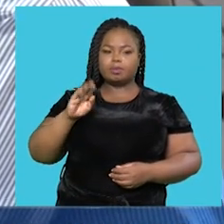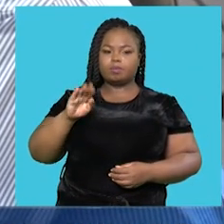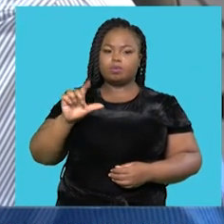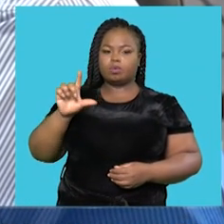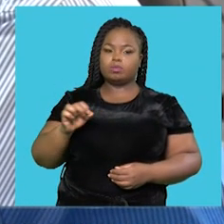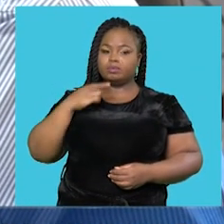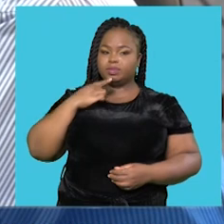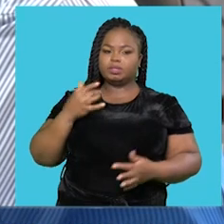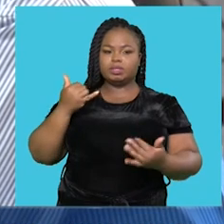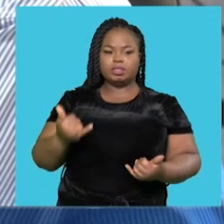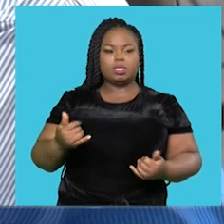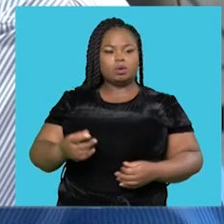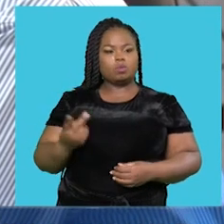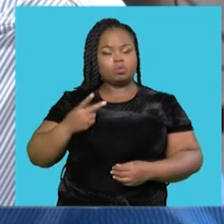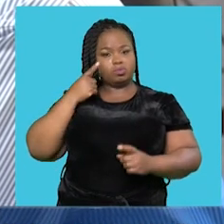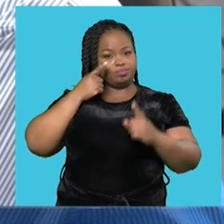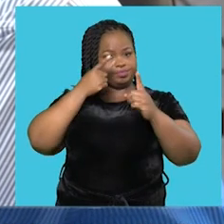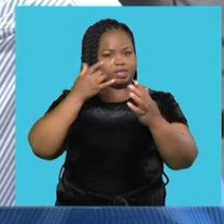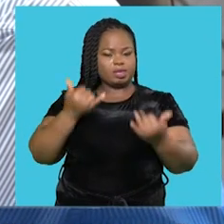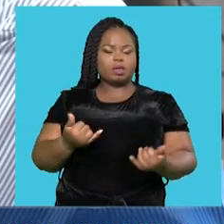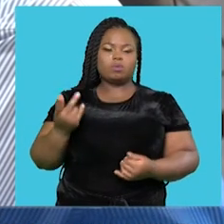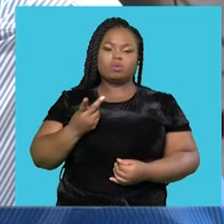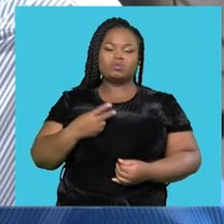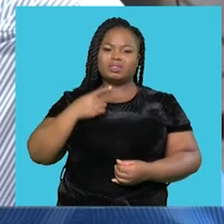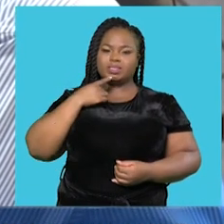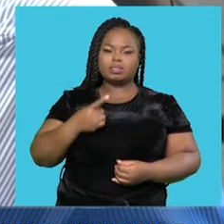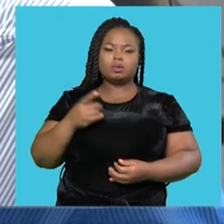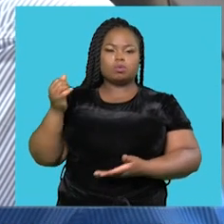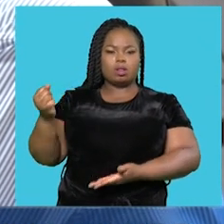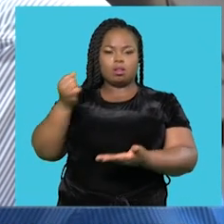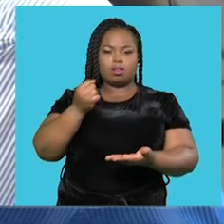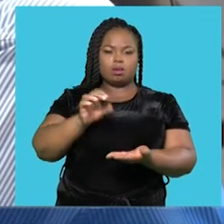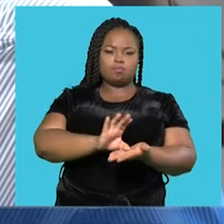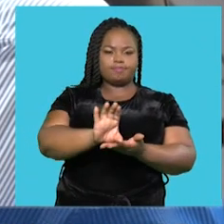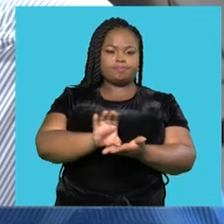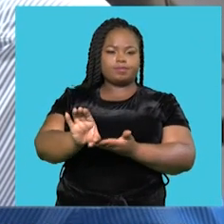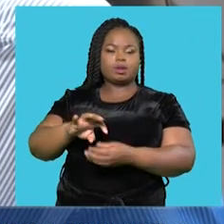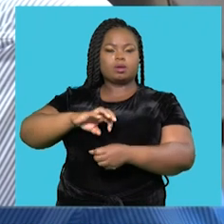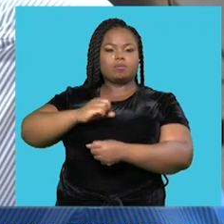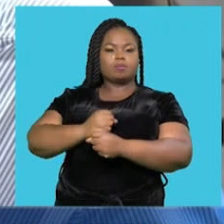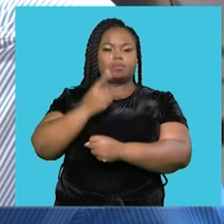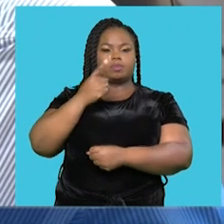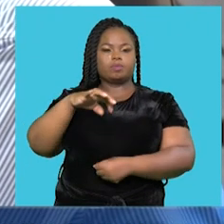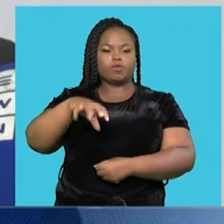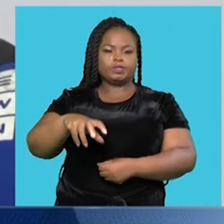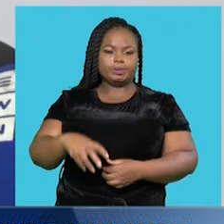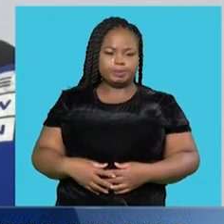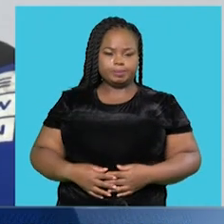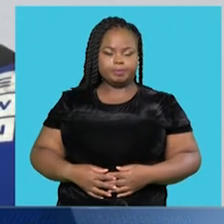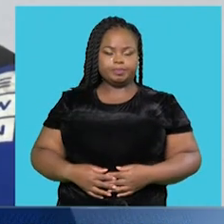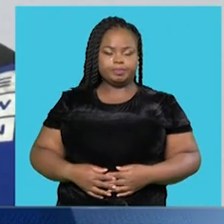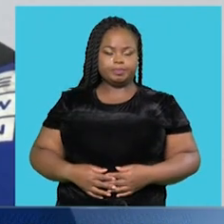ba ananela taolo e makgethe mme ebile e tsepame ya ditšhelete taolong ya porofensi ya Gauteng.